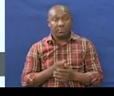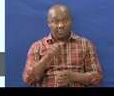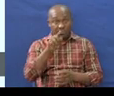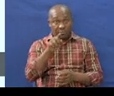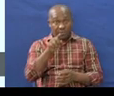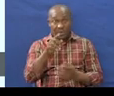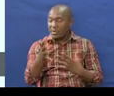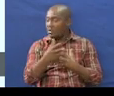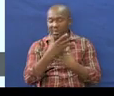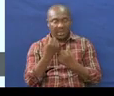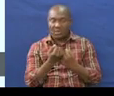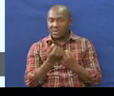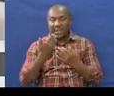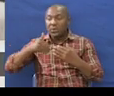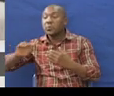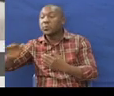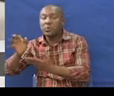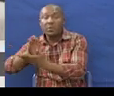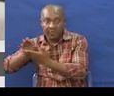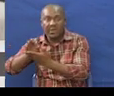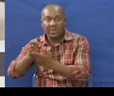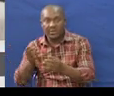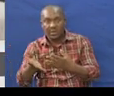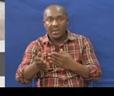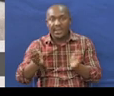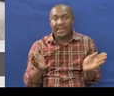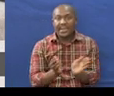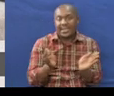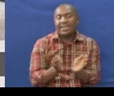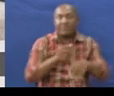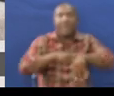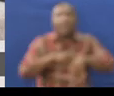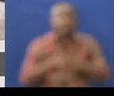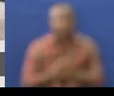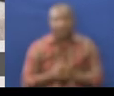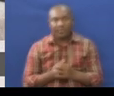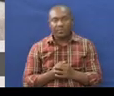might not get if you go into the field. Yeah, so we can continue.